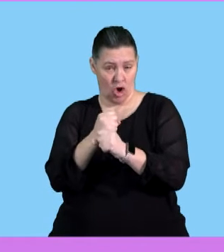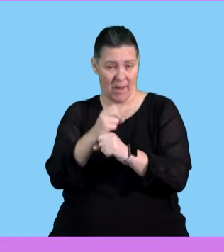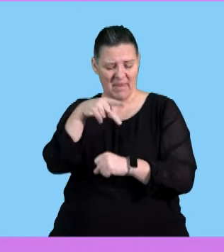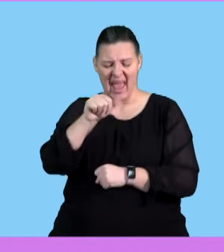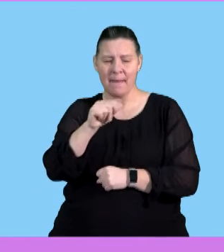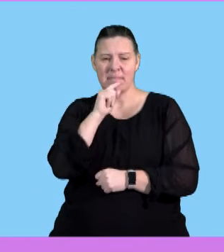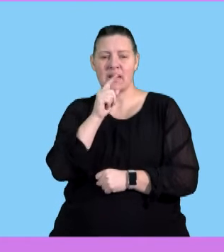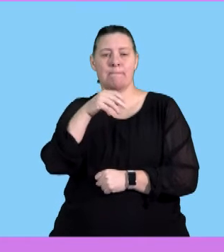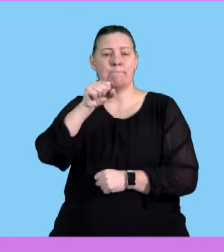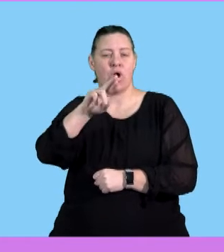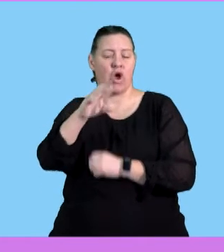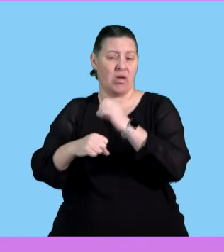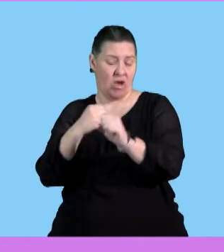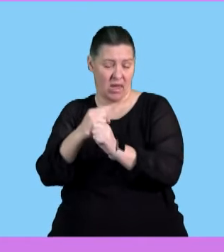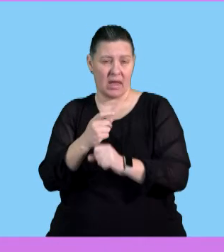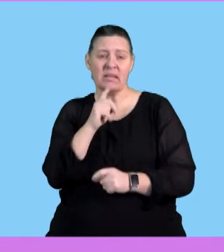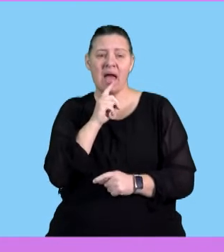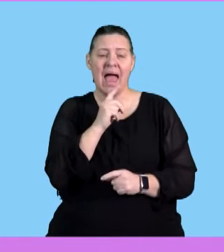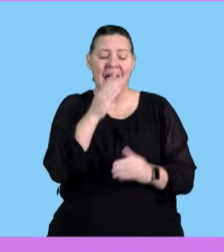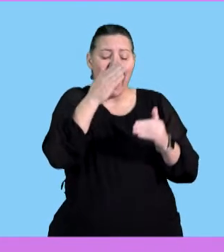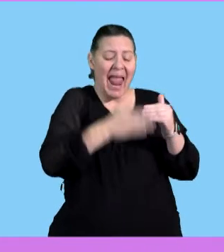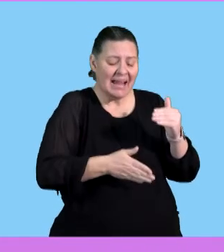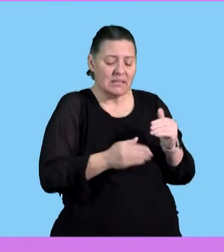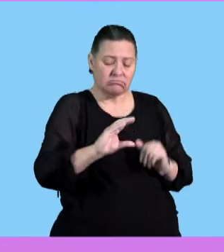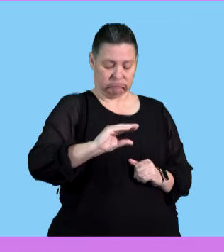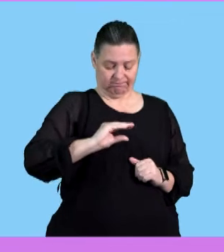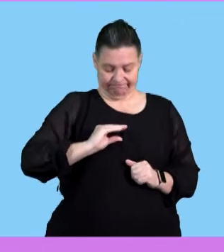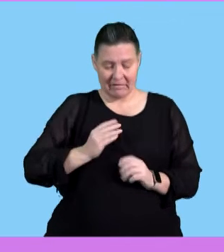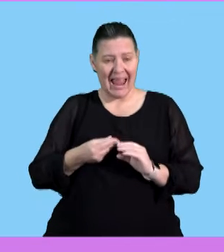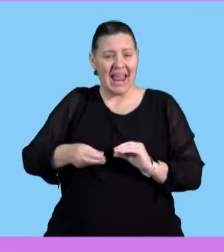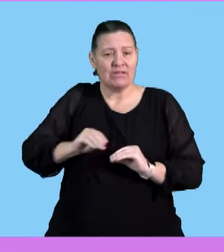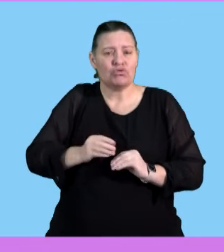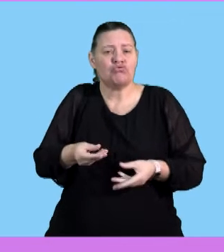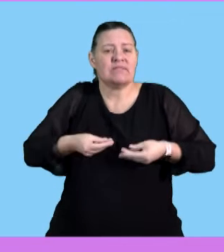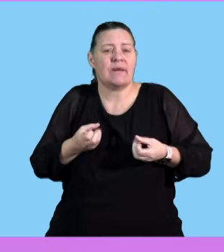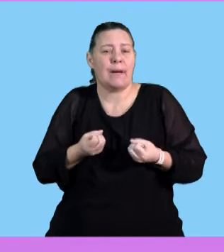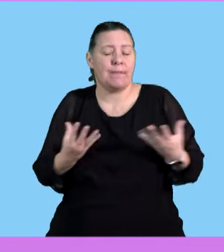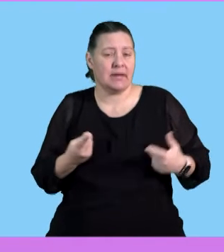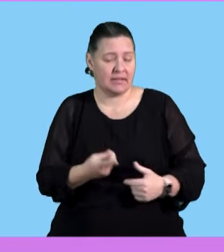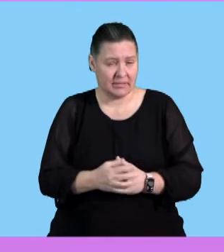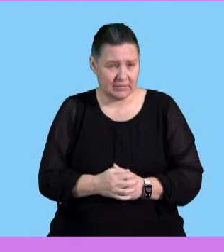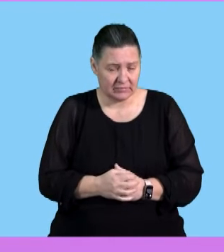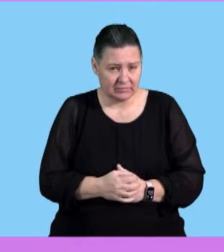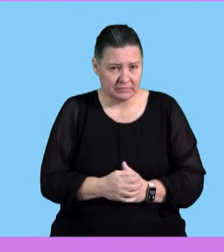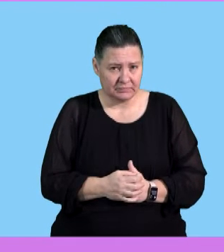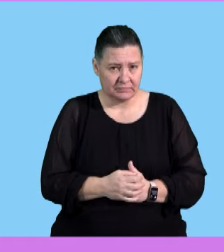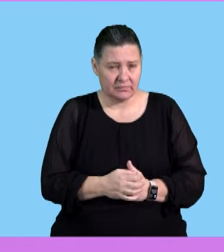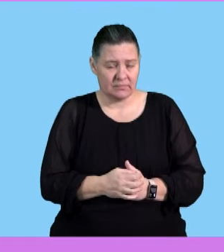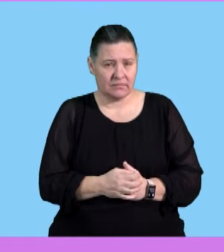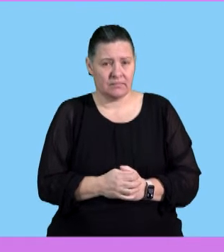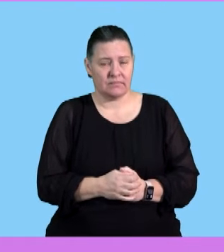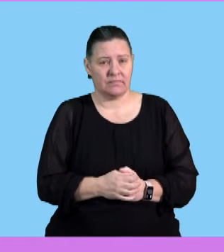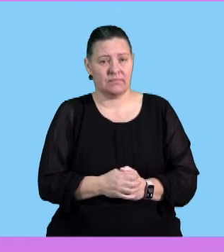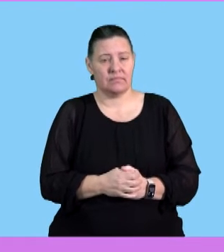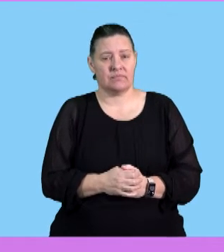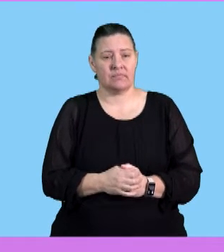per year, how much interest will you receive at the end of the year? So we are looking or we are calculating the interest